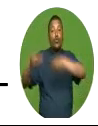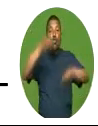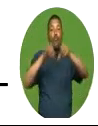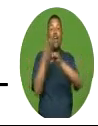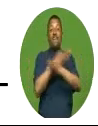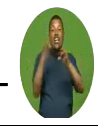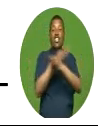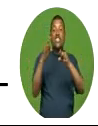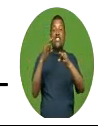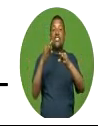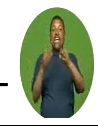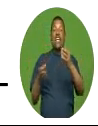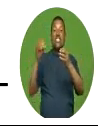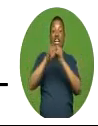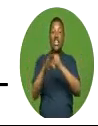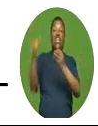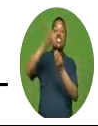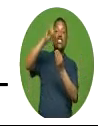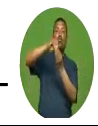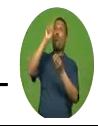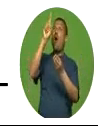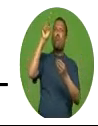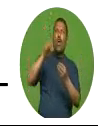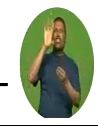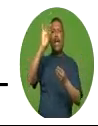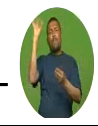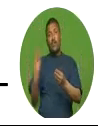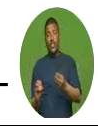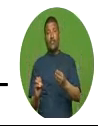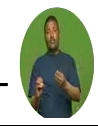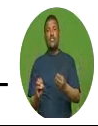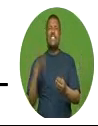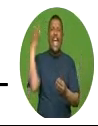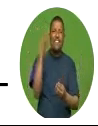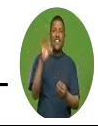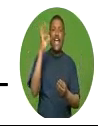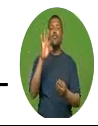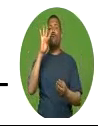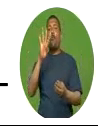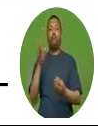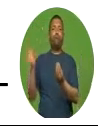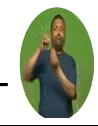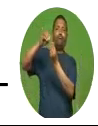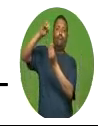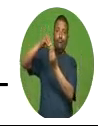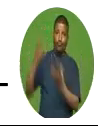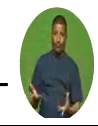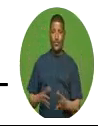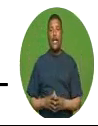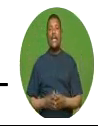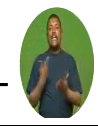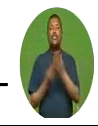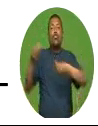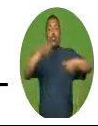sector increased to 1.8% in 1994.